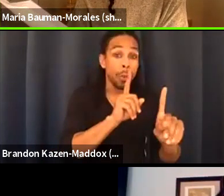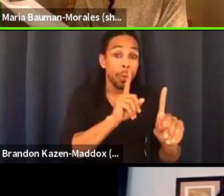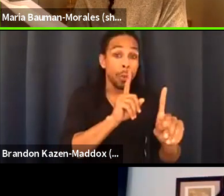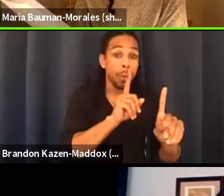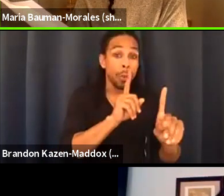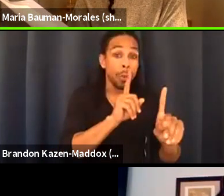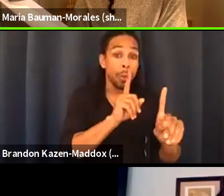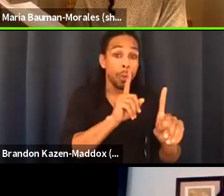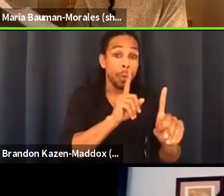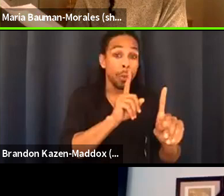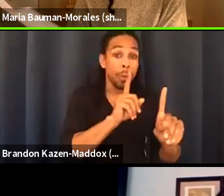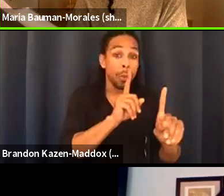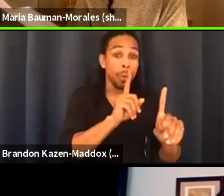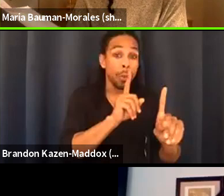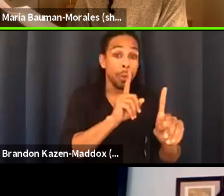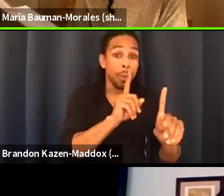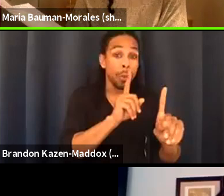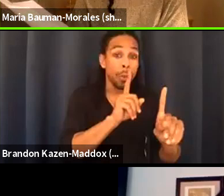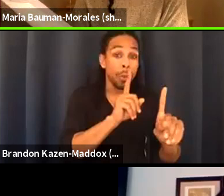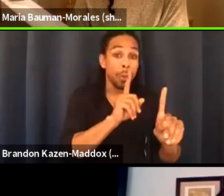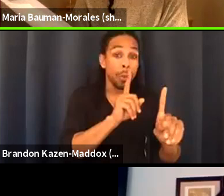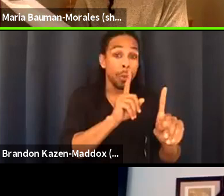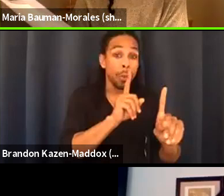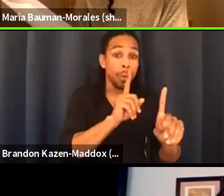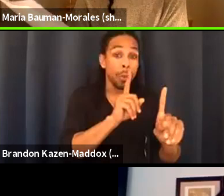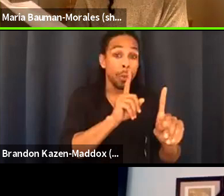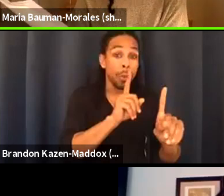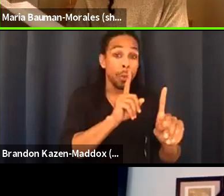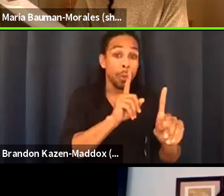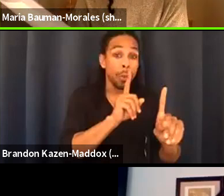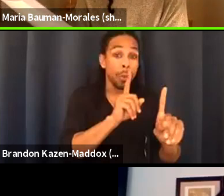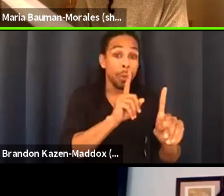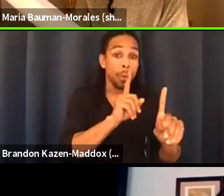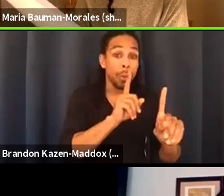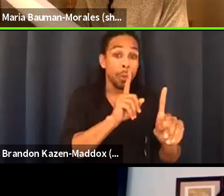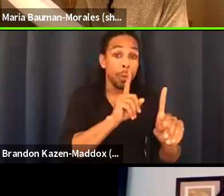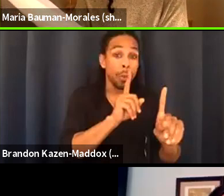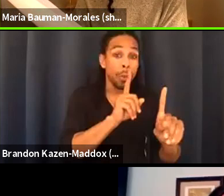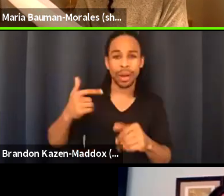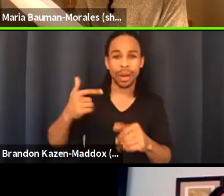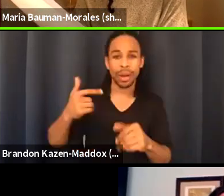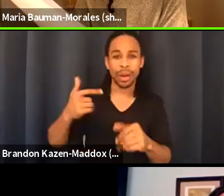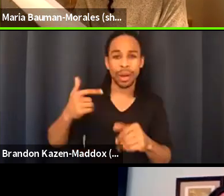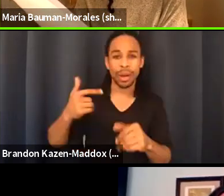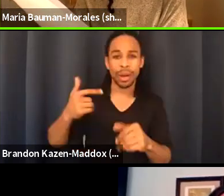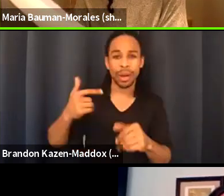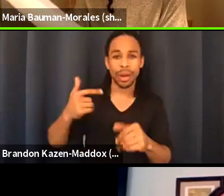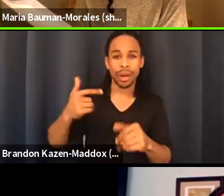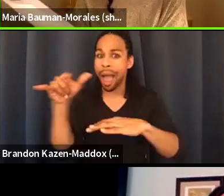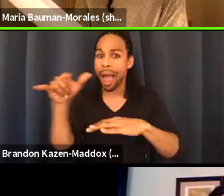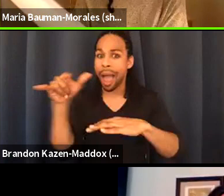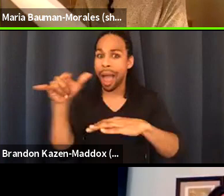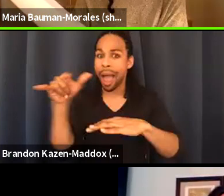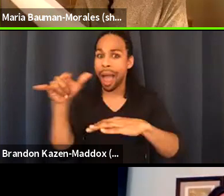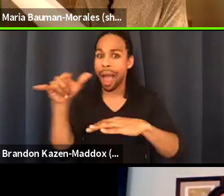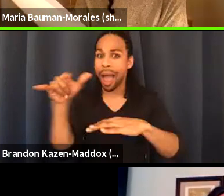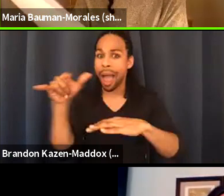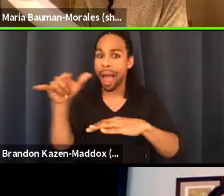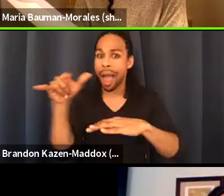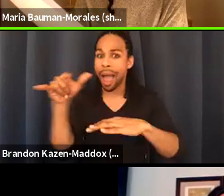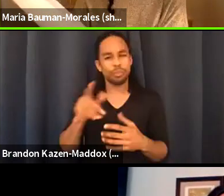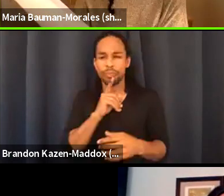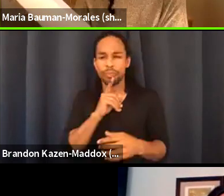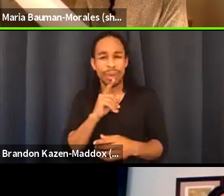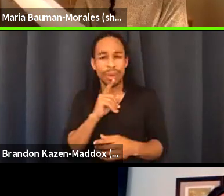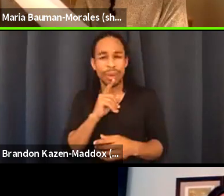to attend conferences and performances. She wants to consider virtual meetings as a way to practice if we were committed to